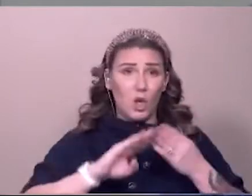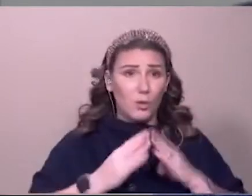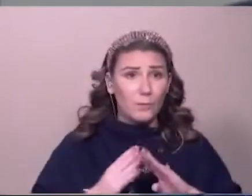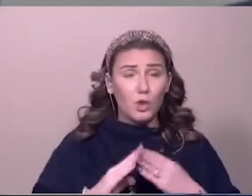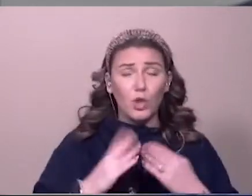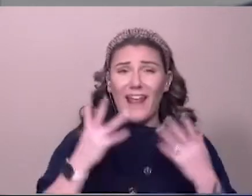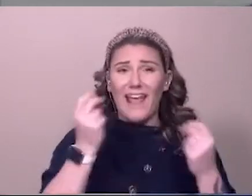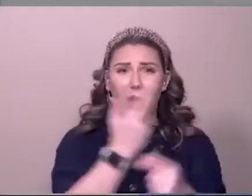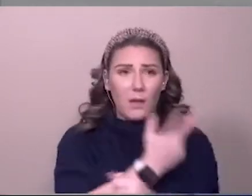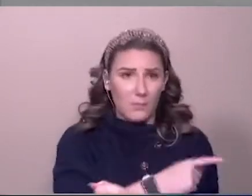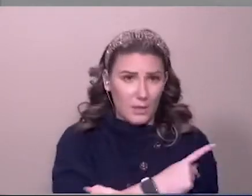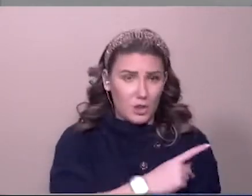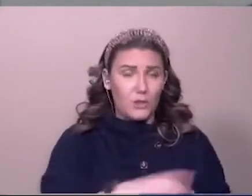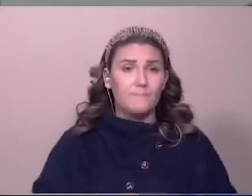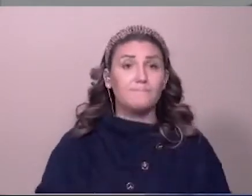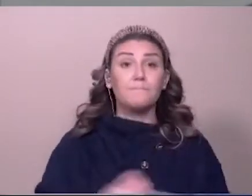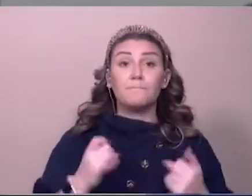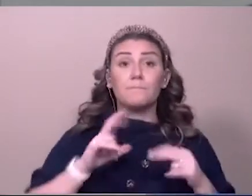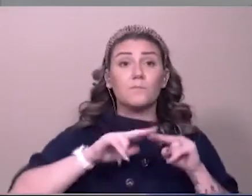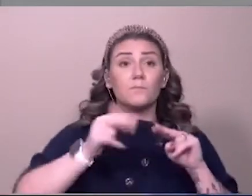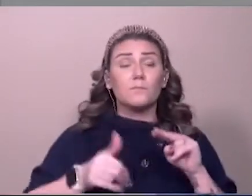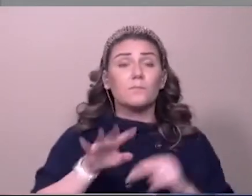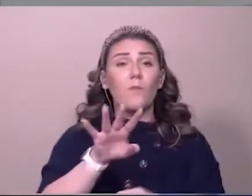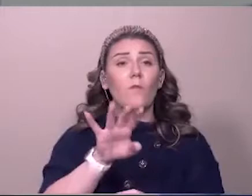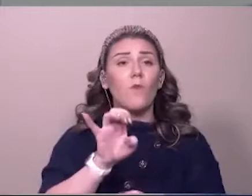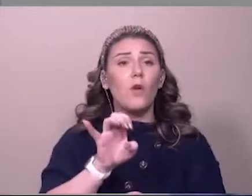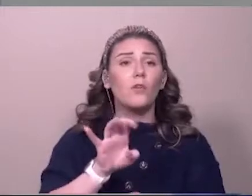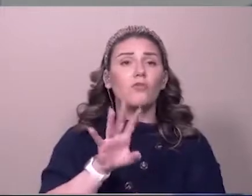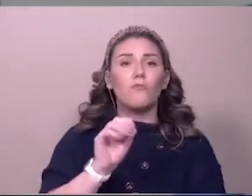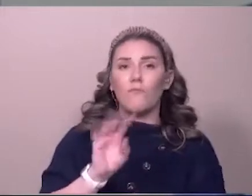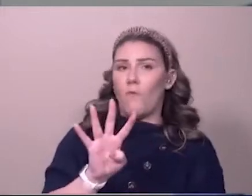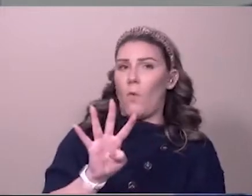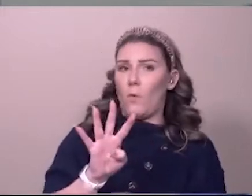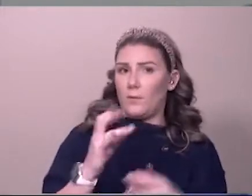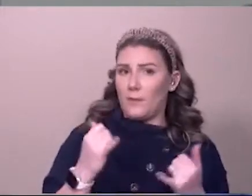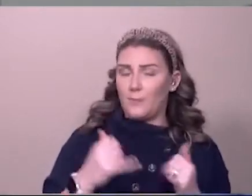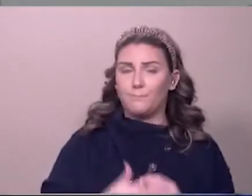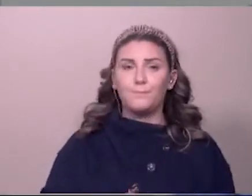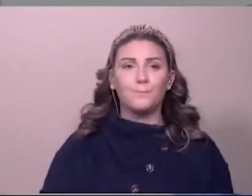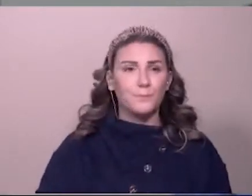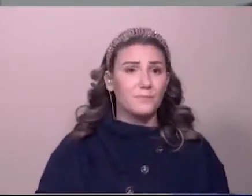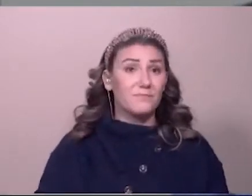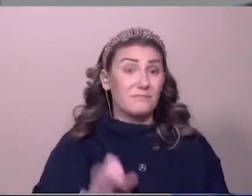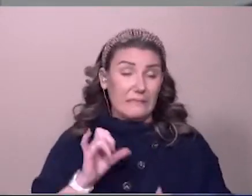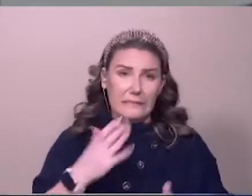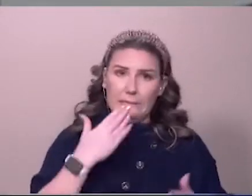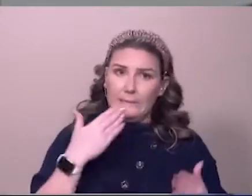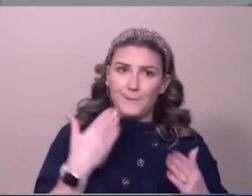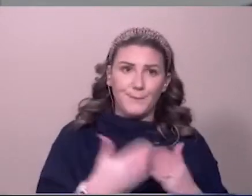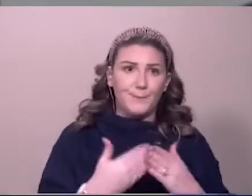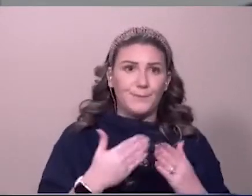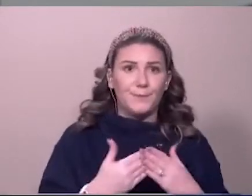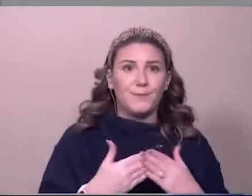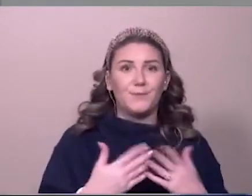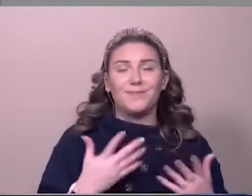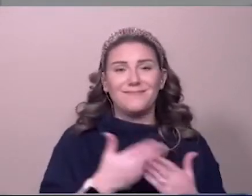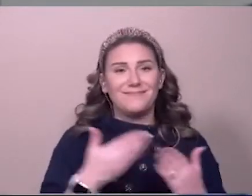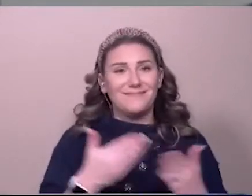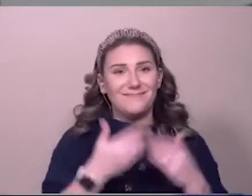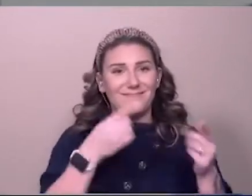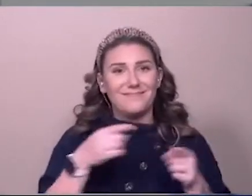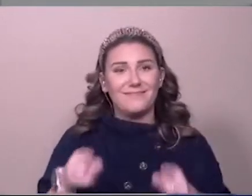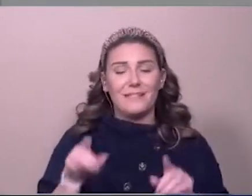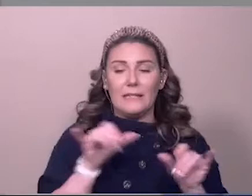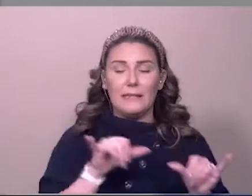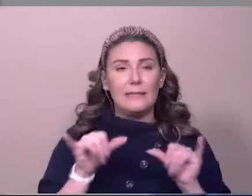outpatient, and we are down to 404 now. So that's a welcome trend. Same trend we're seeing